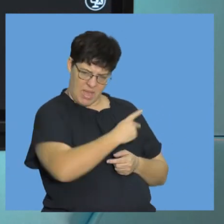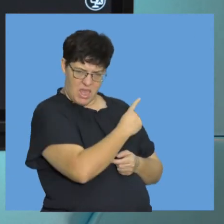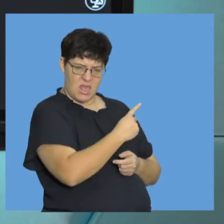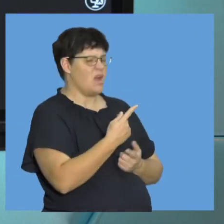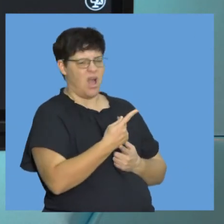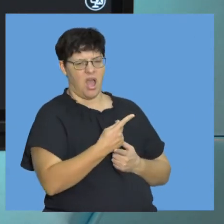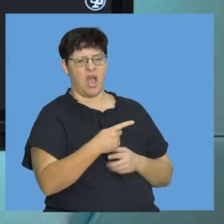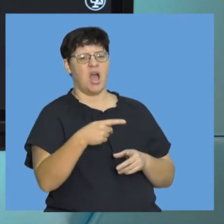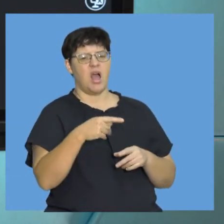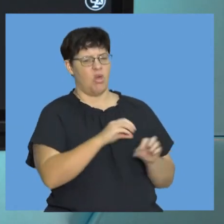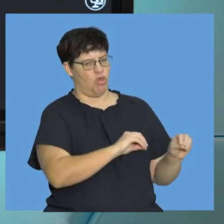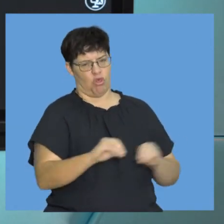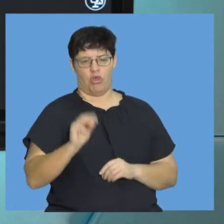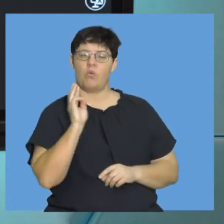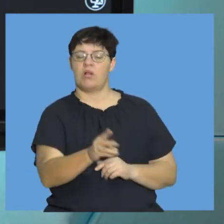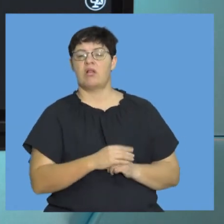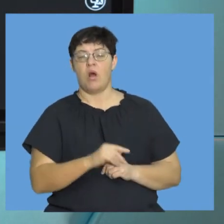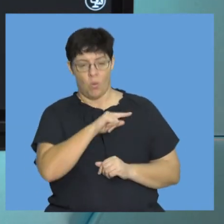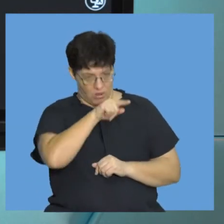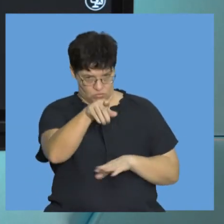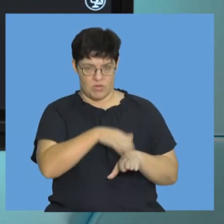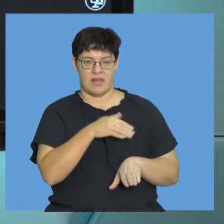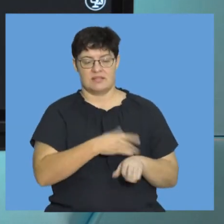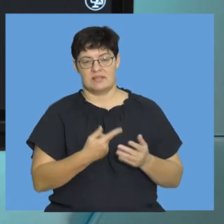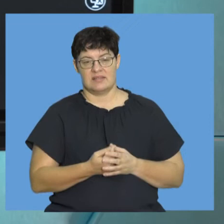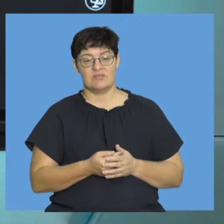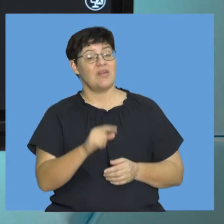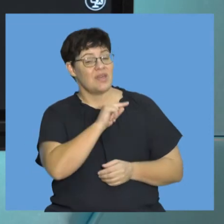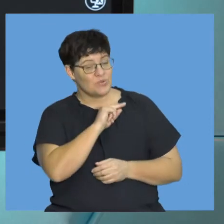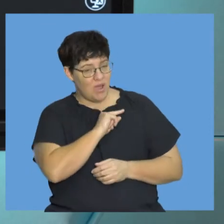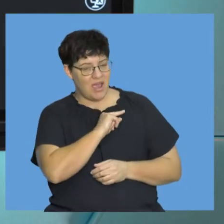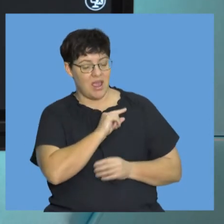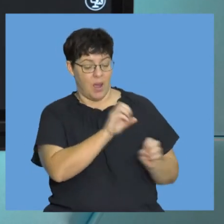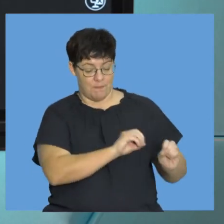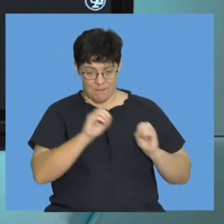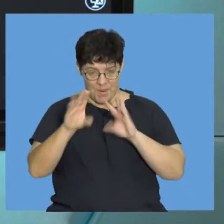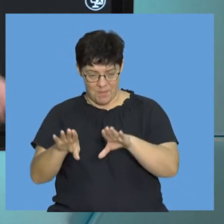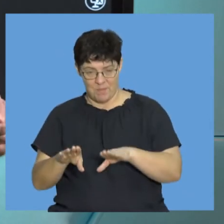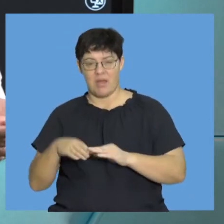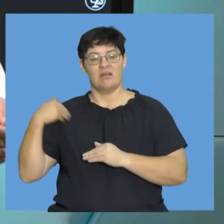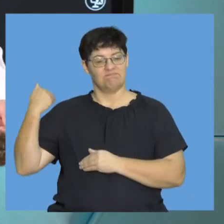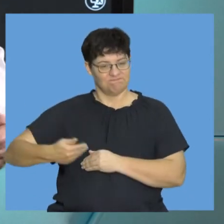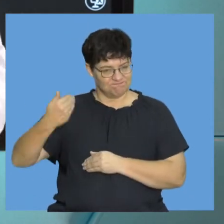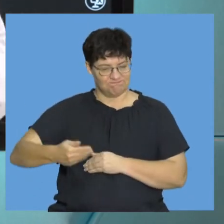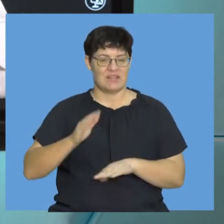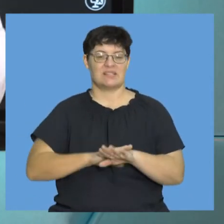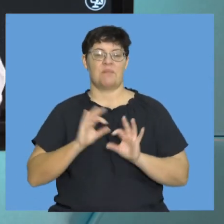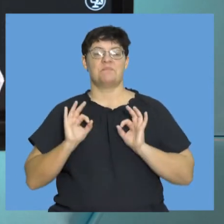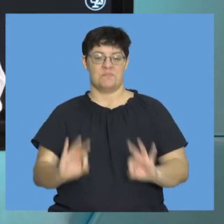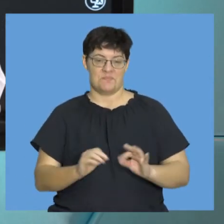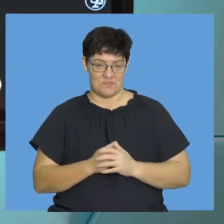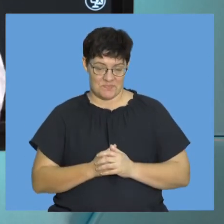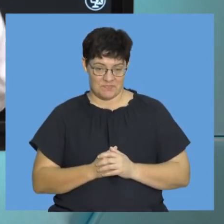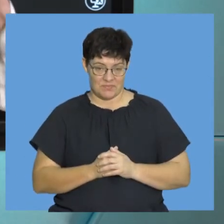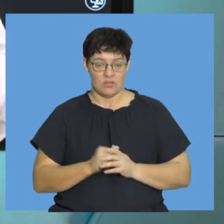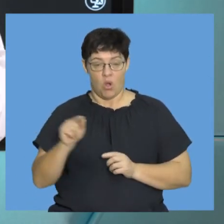well. So in that way, you must ensure that you deliver your goods on a regular basis,